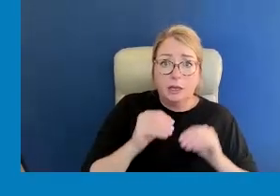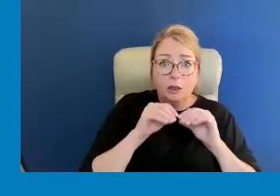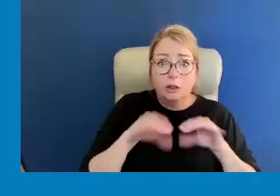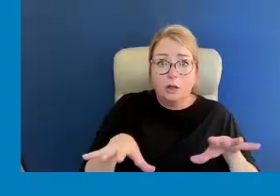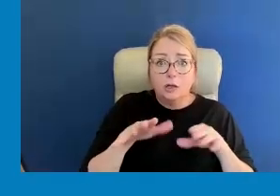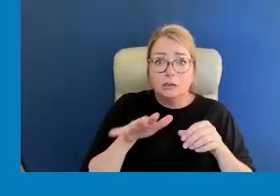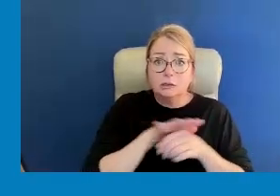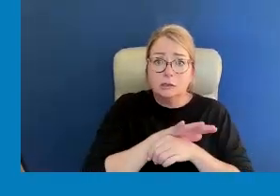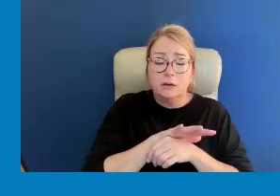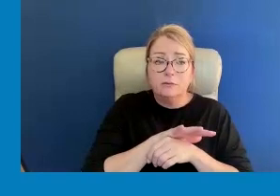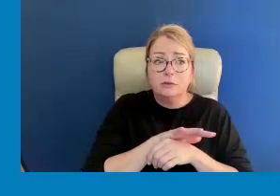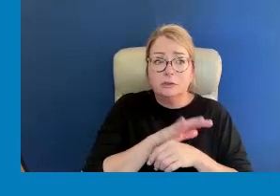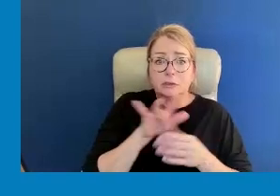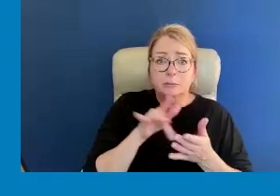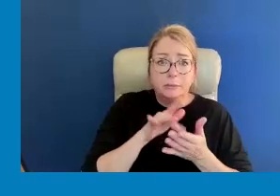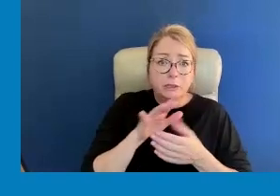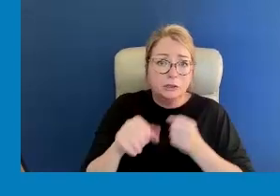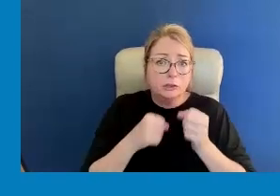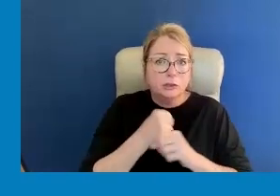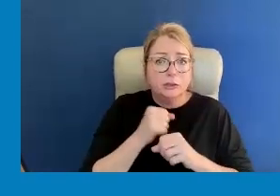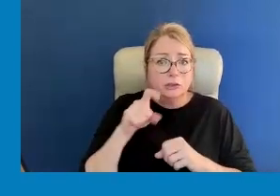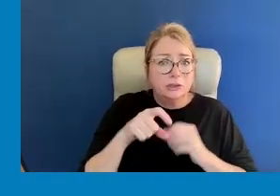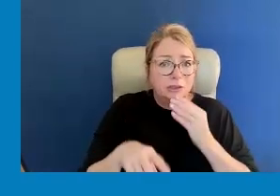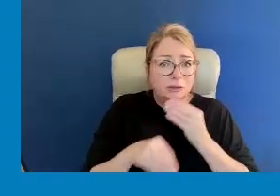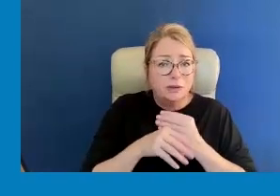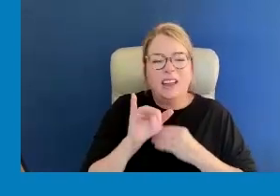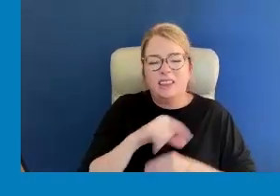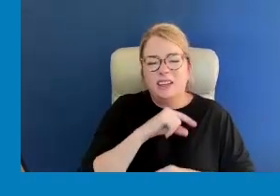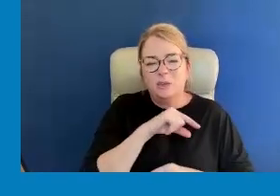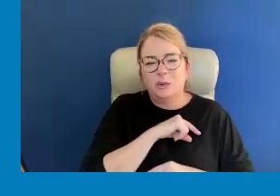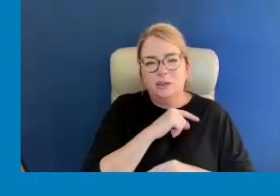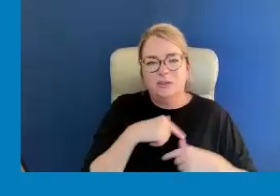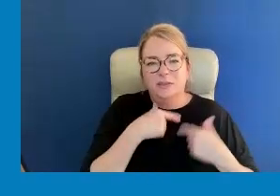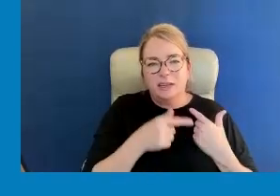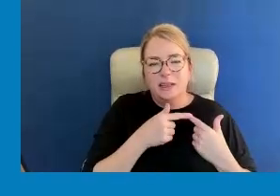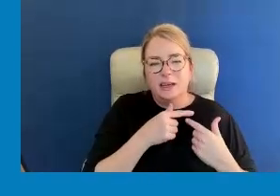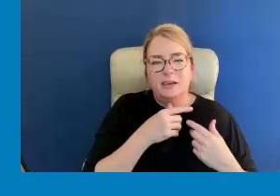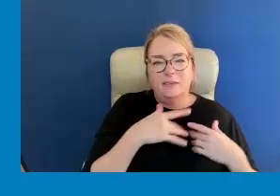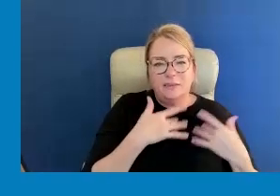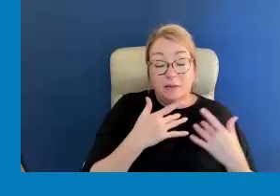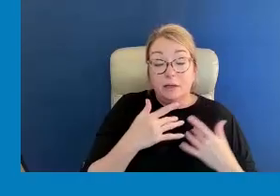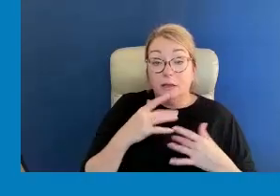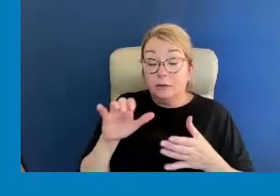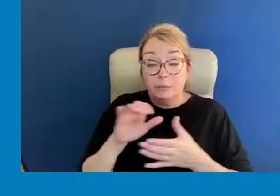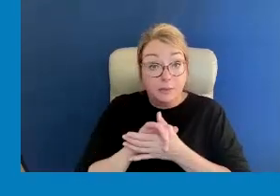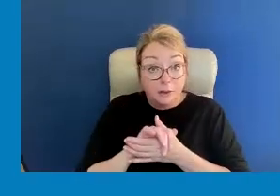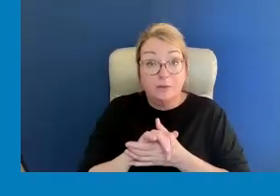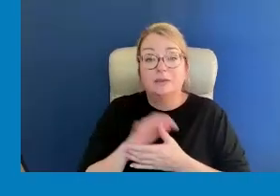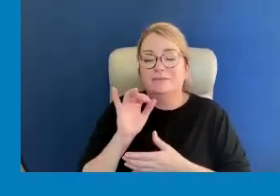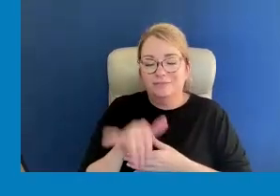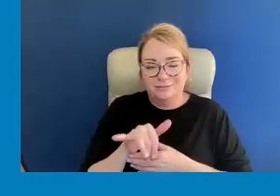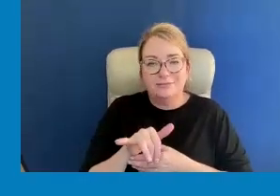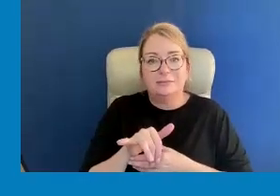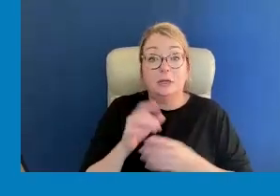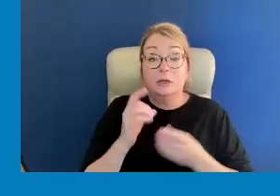coverage mid-year and now you need to add them. That's a qualifying life event. If you get married, that's a qualifying life event. If you're